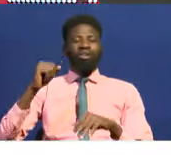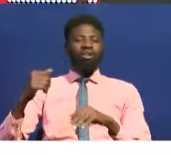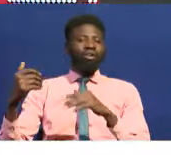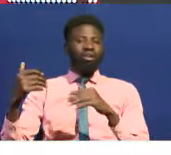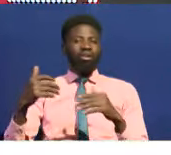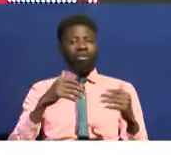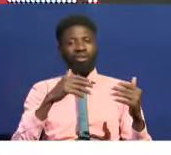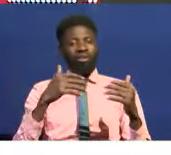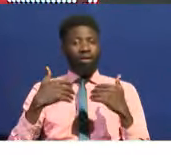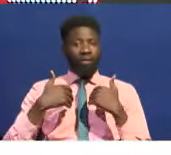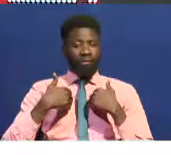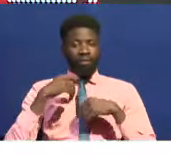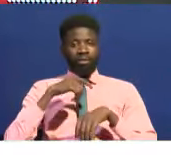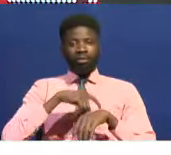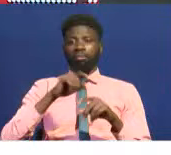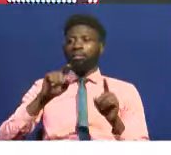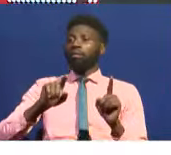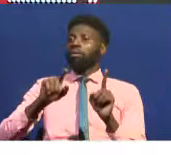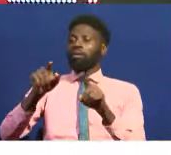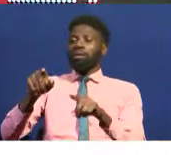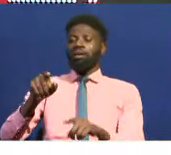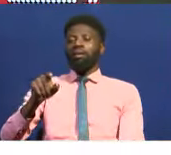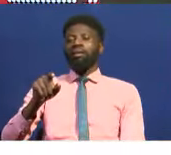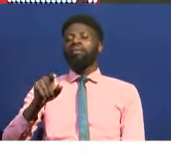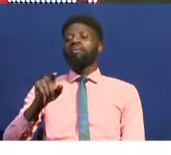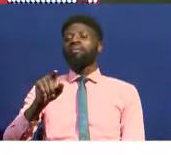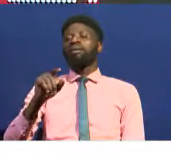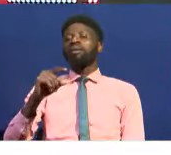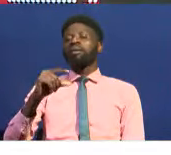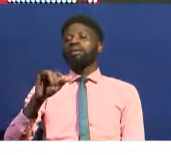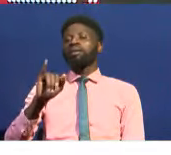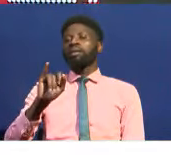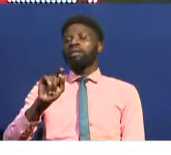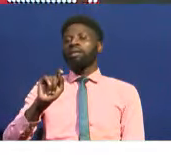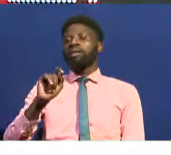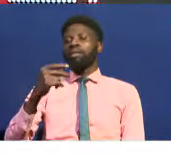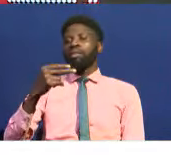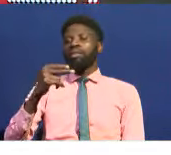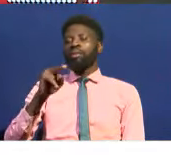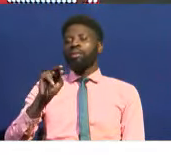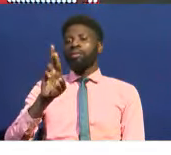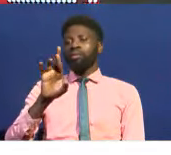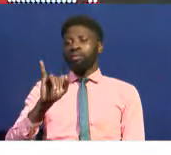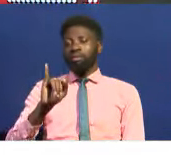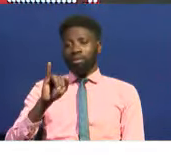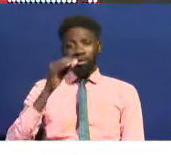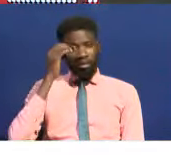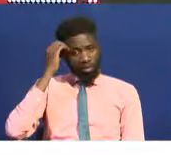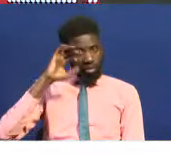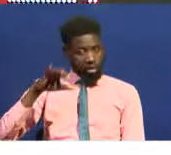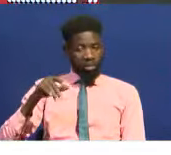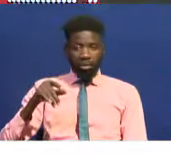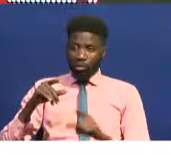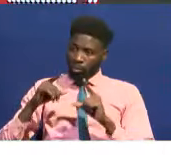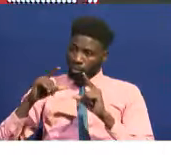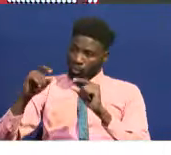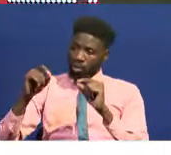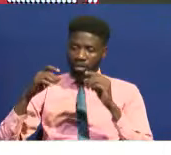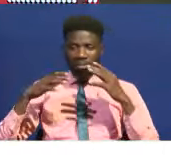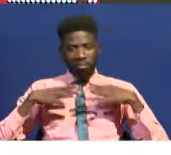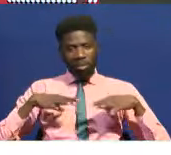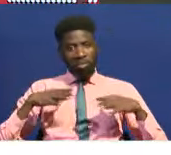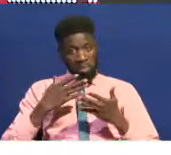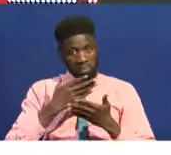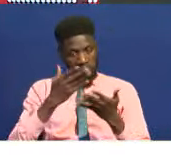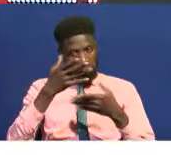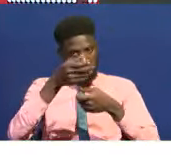During a visit to coffee factories in Githunguri, Kiambu County, he expressed confidence in the public's ability to make informed decisions.